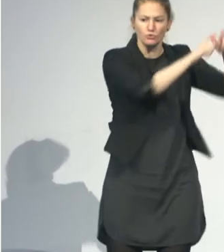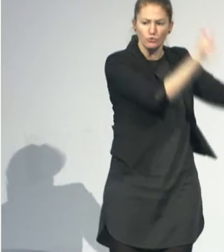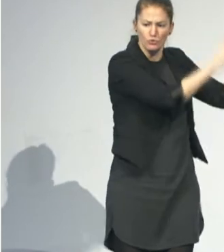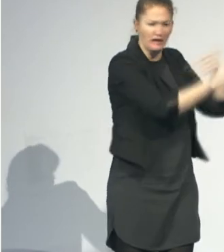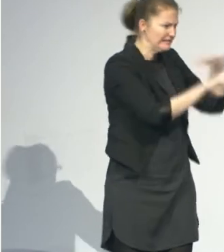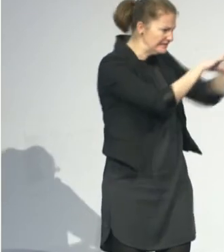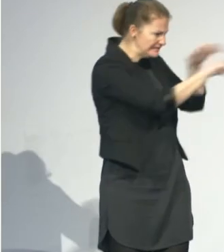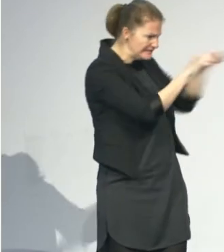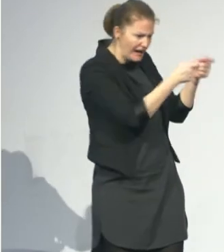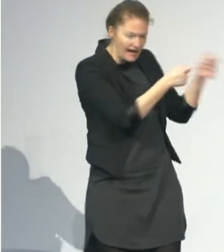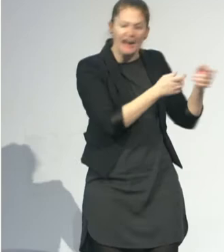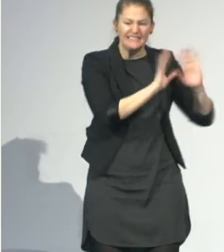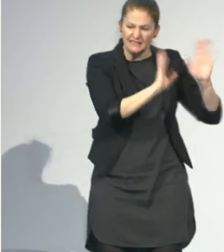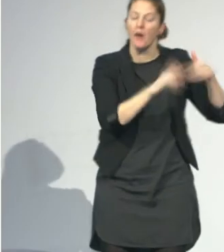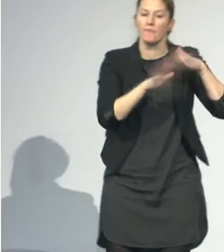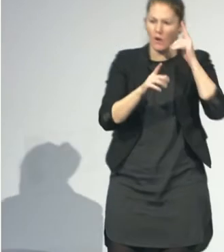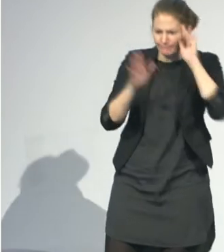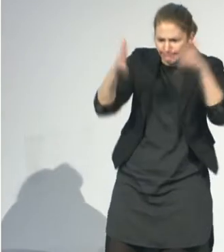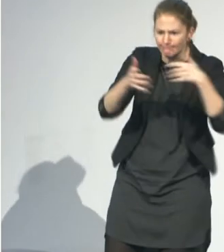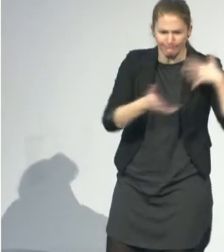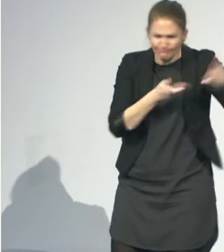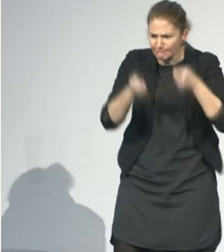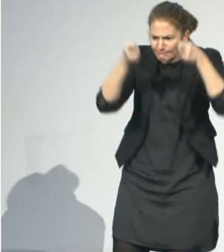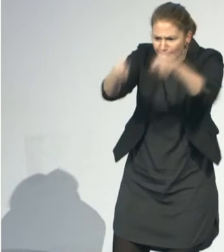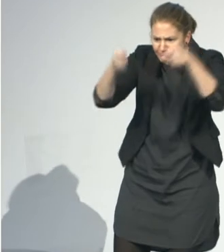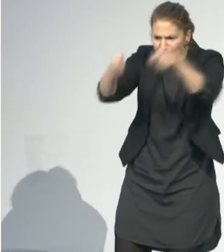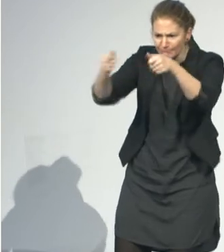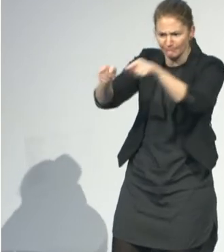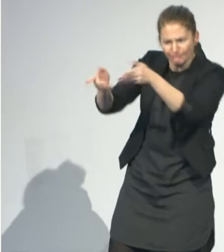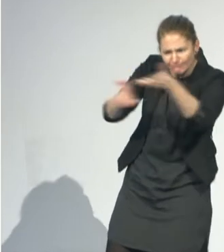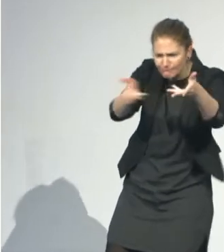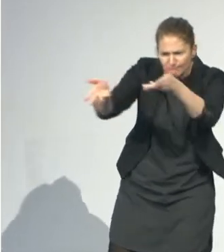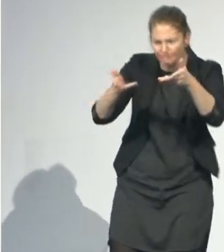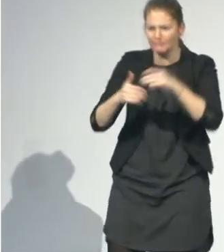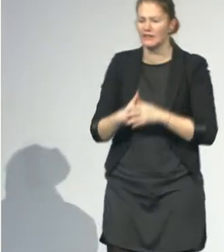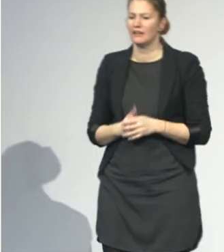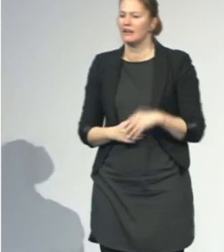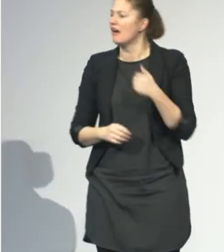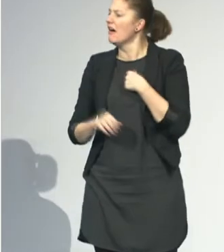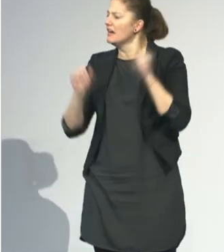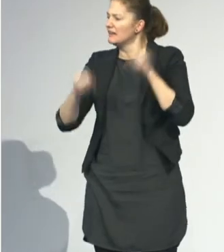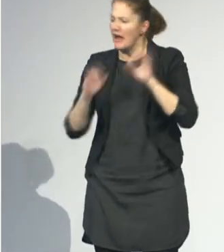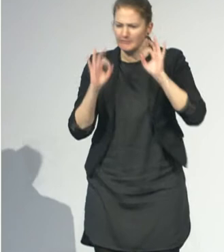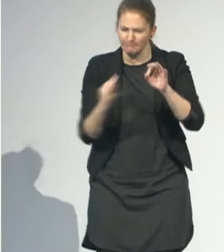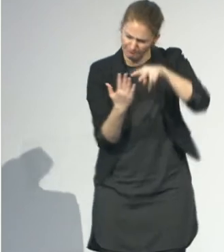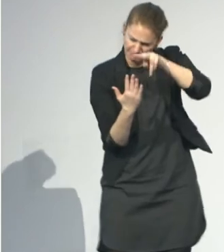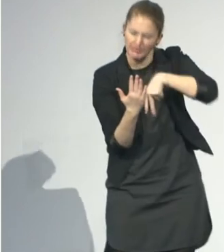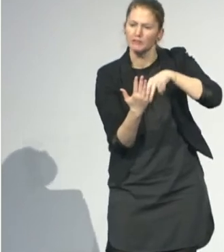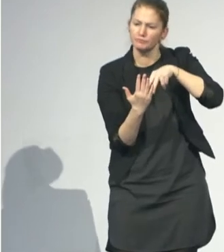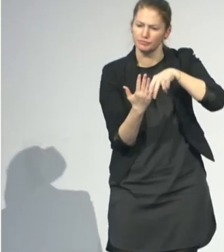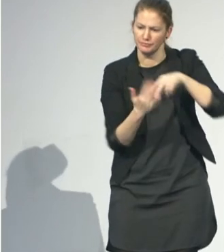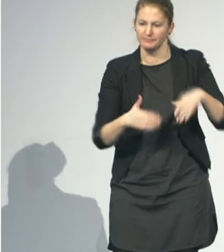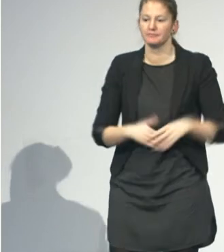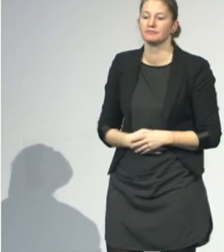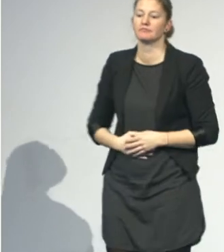here for you if you're interested in more details on what it is exactly we do. Great. Thank you very much. Lourdes. Okay, thank you so